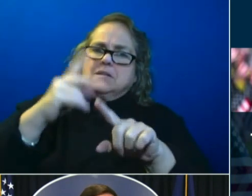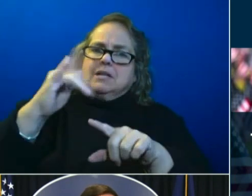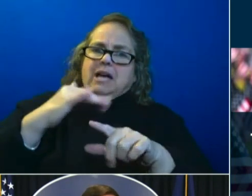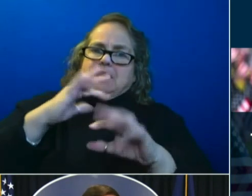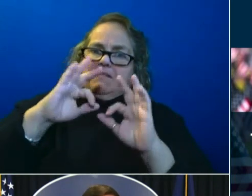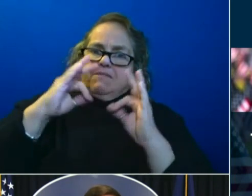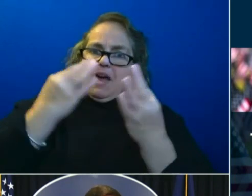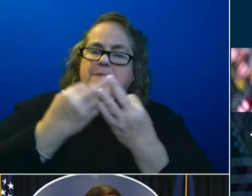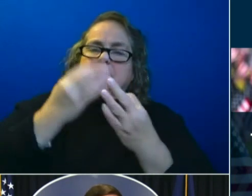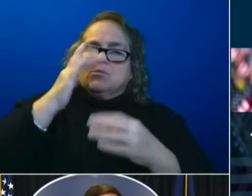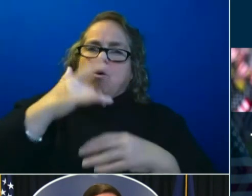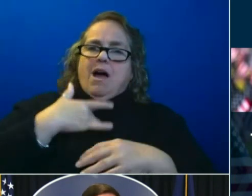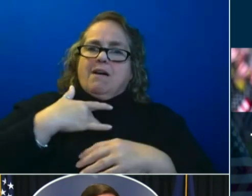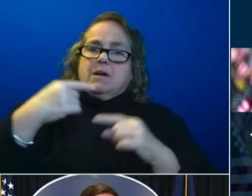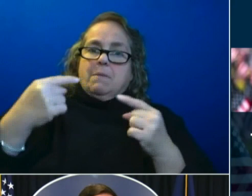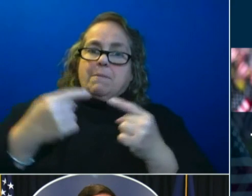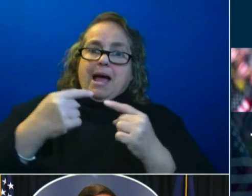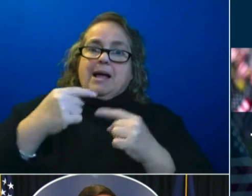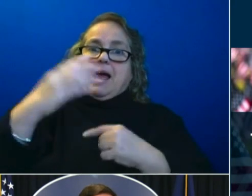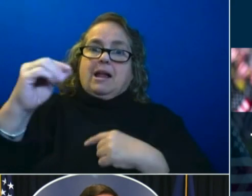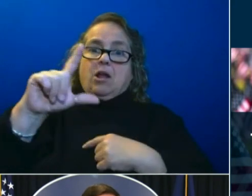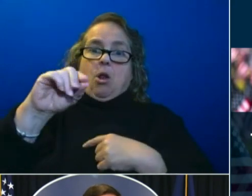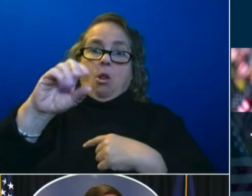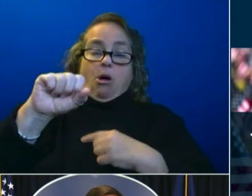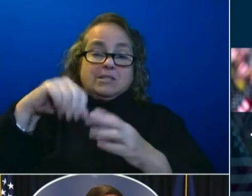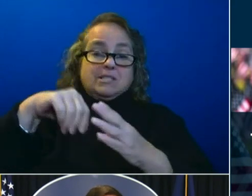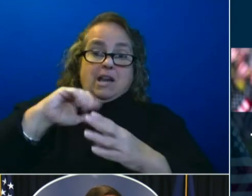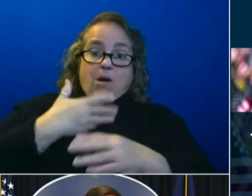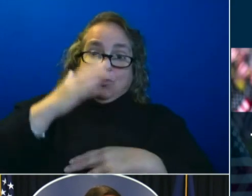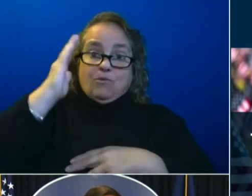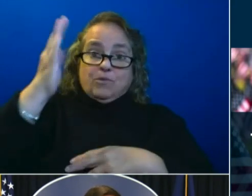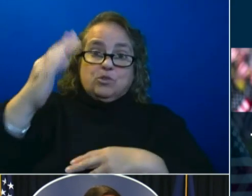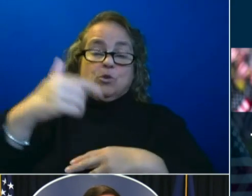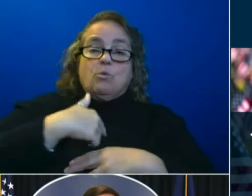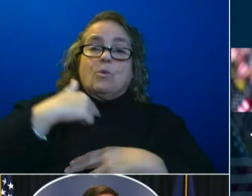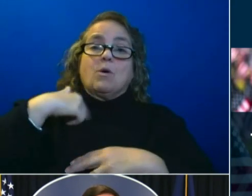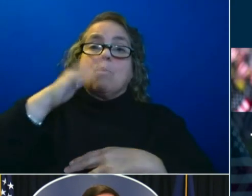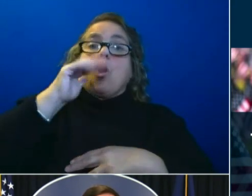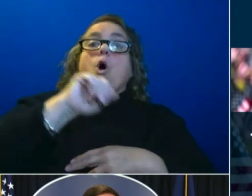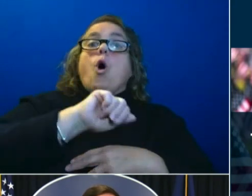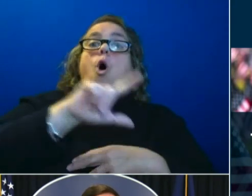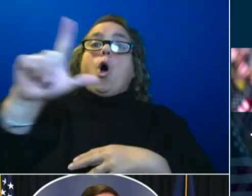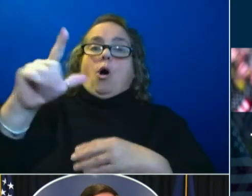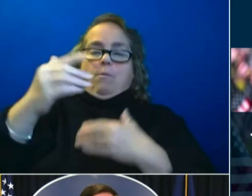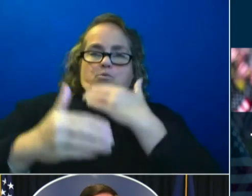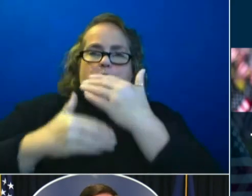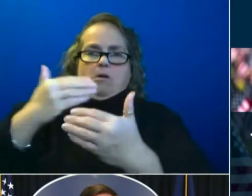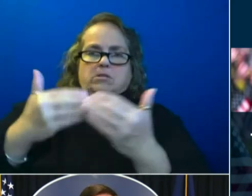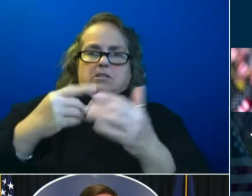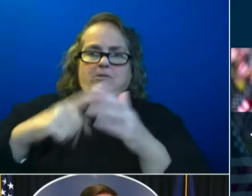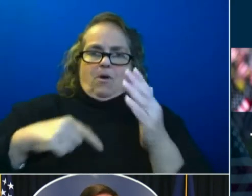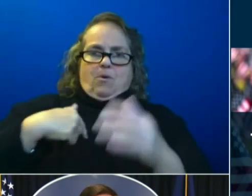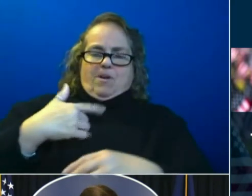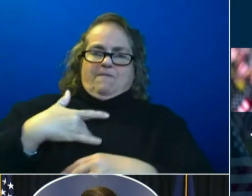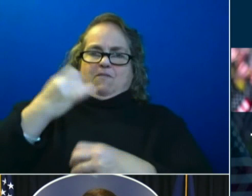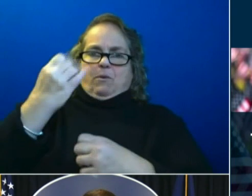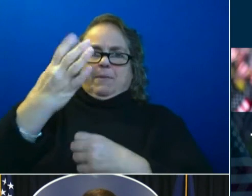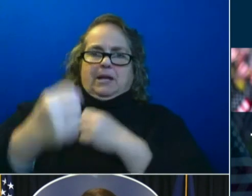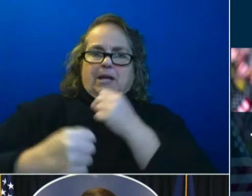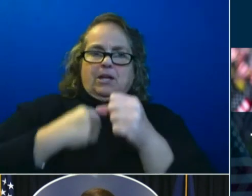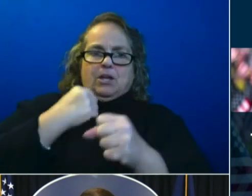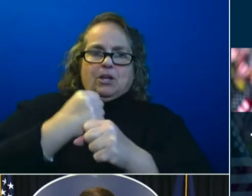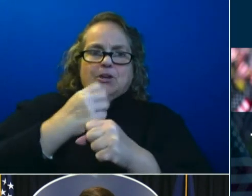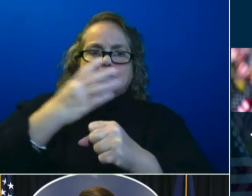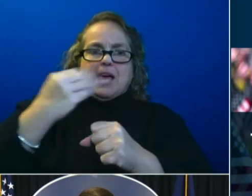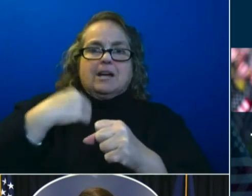into the future, and we will all be processing what we've gone through for many years. But we also want to remember the compassion, the way that